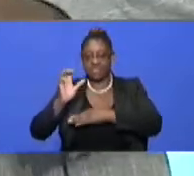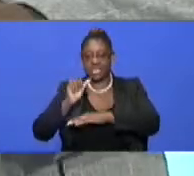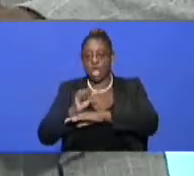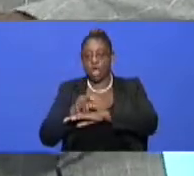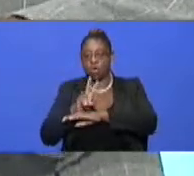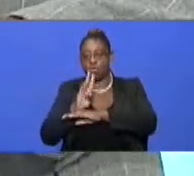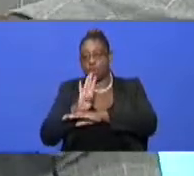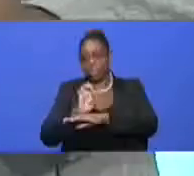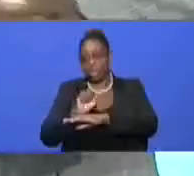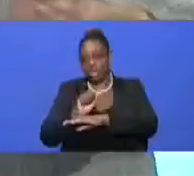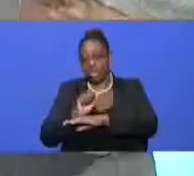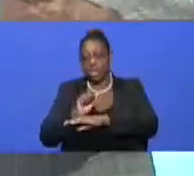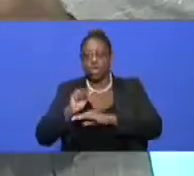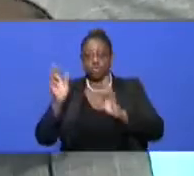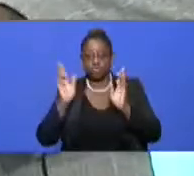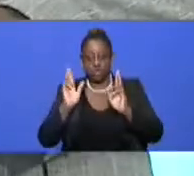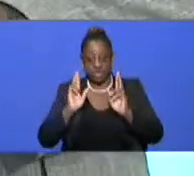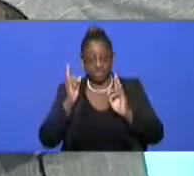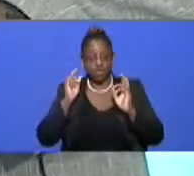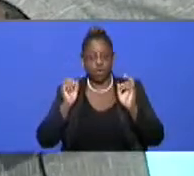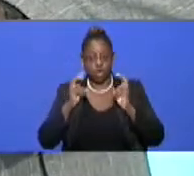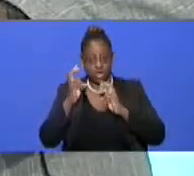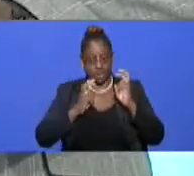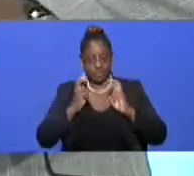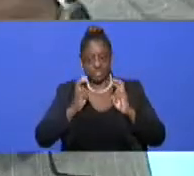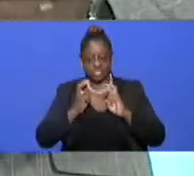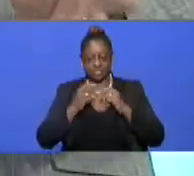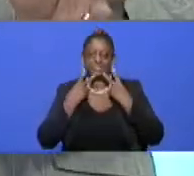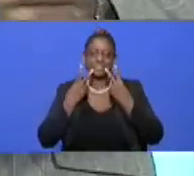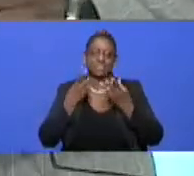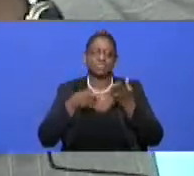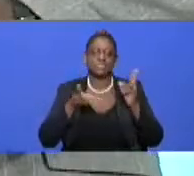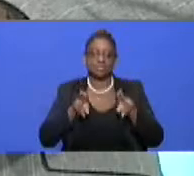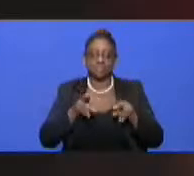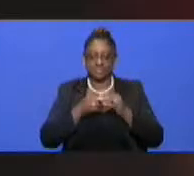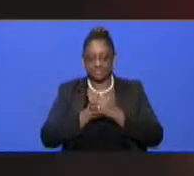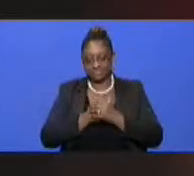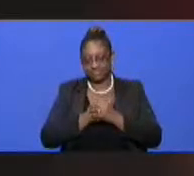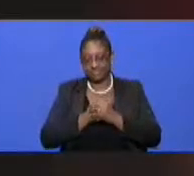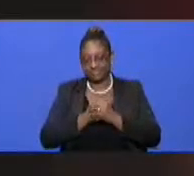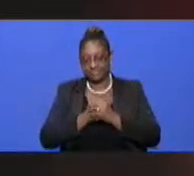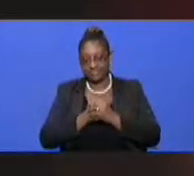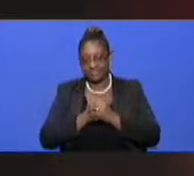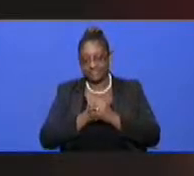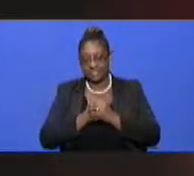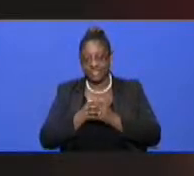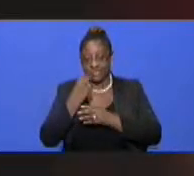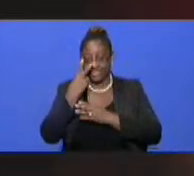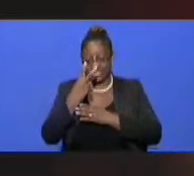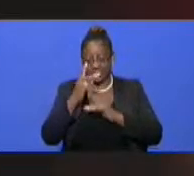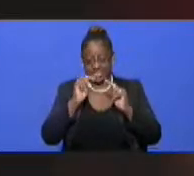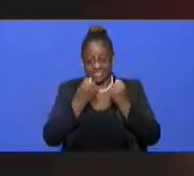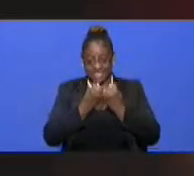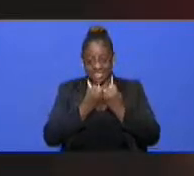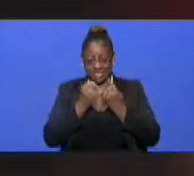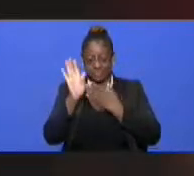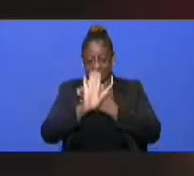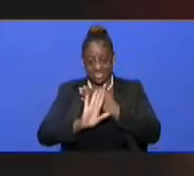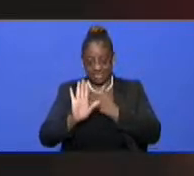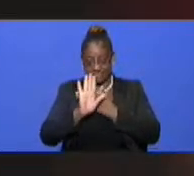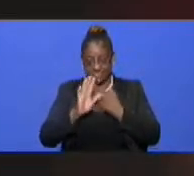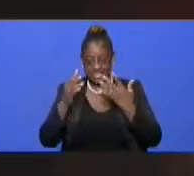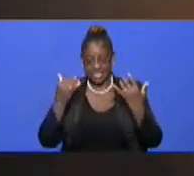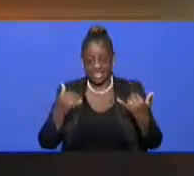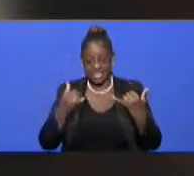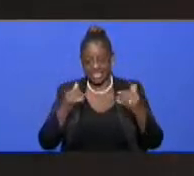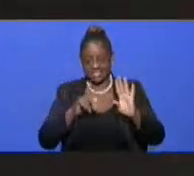for competition. Let's take a closer look and see exactly what they're set up to do. Our CAC bodybuilding team now safely in Aruba ahead